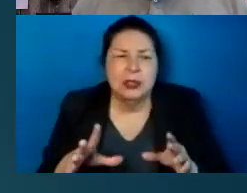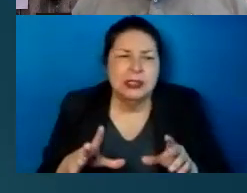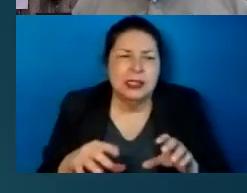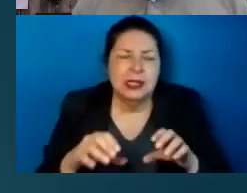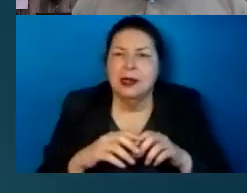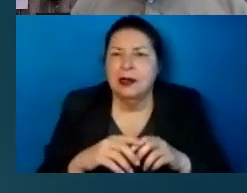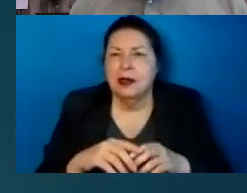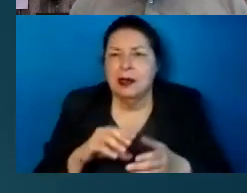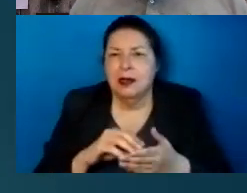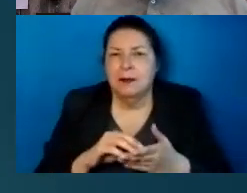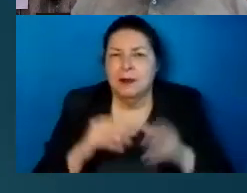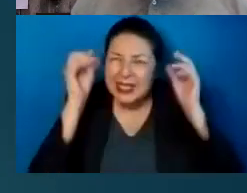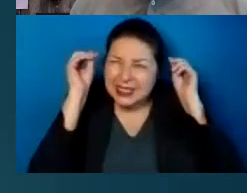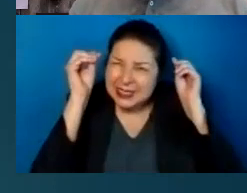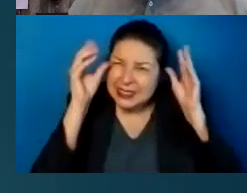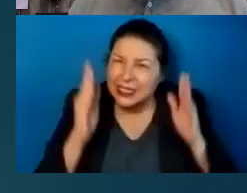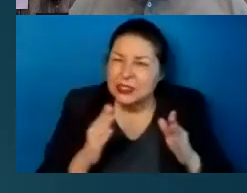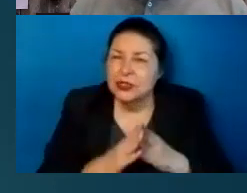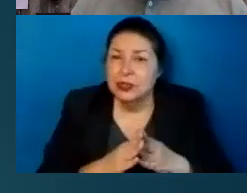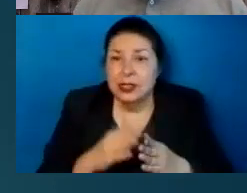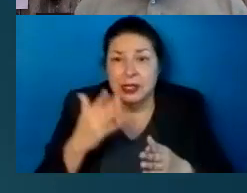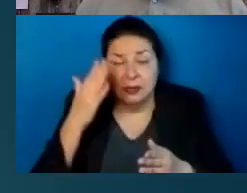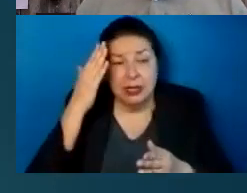known and renowned for his remarkable ethics.